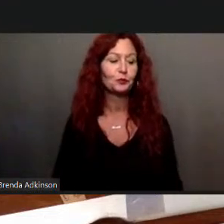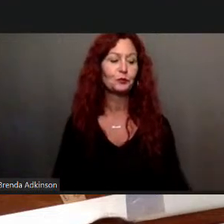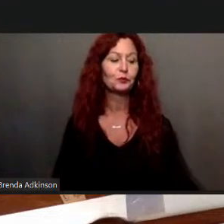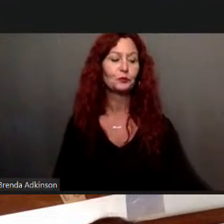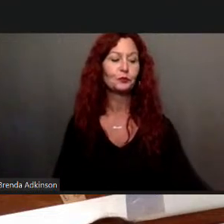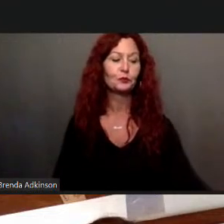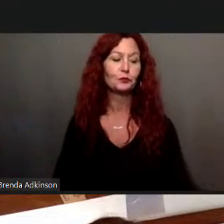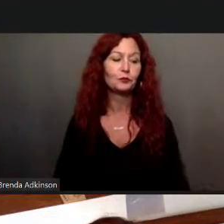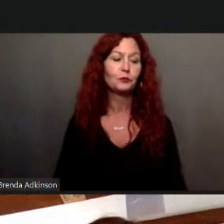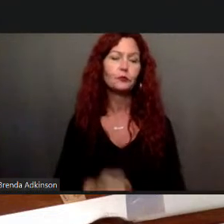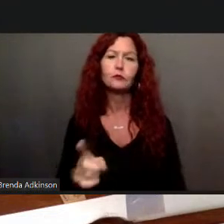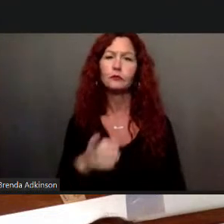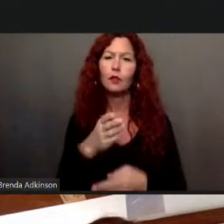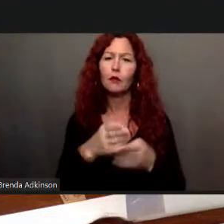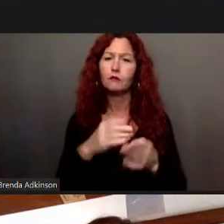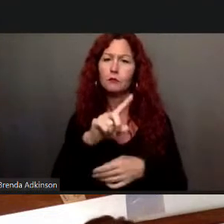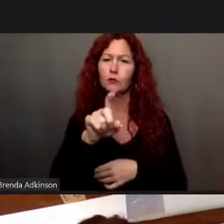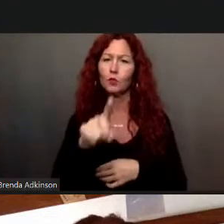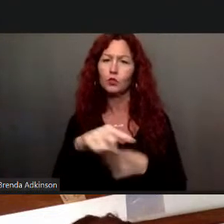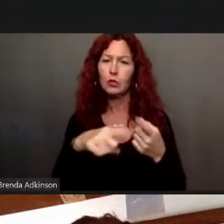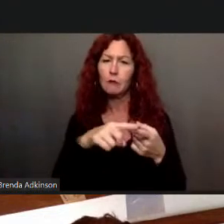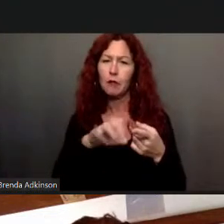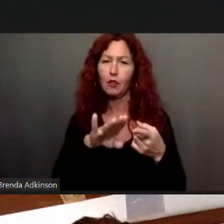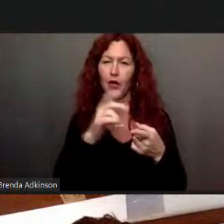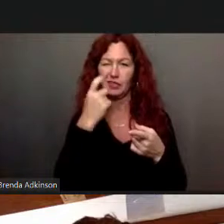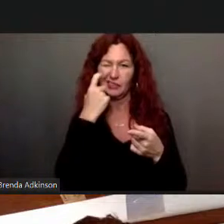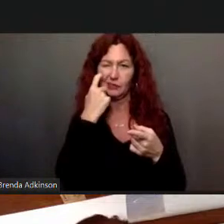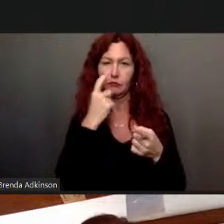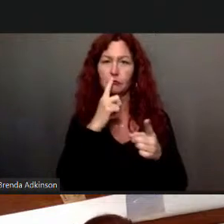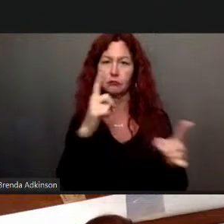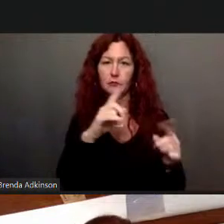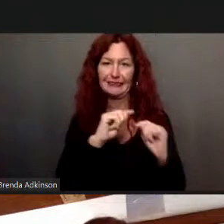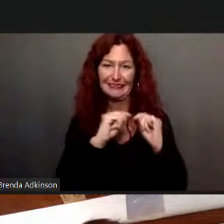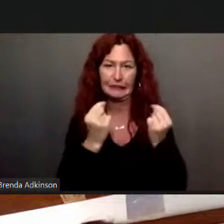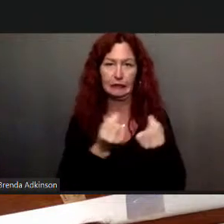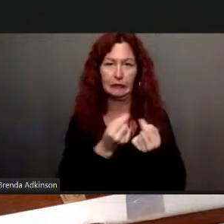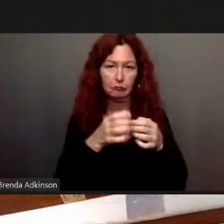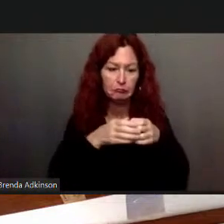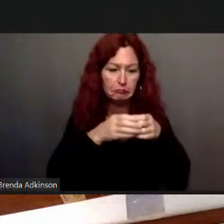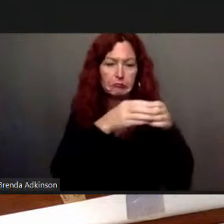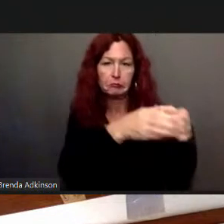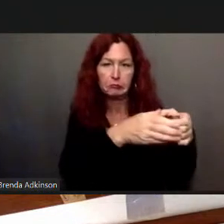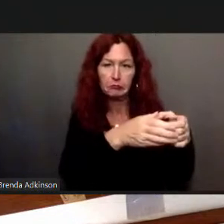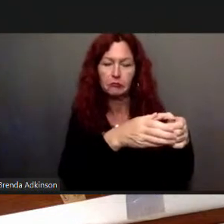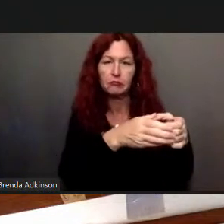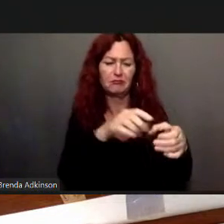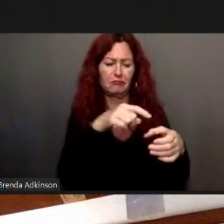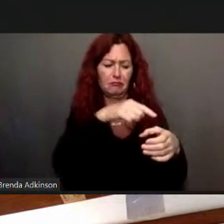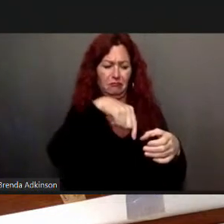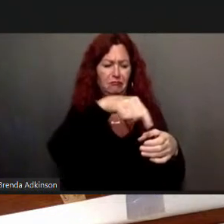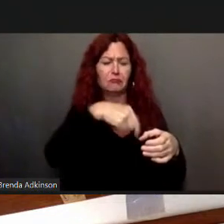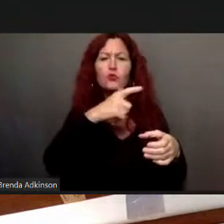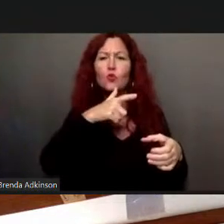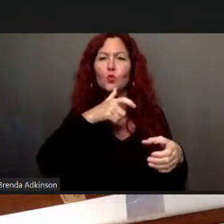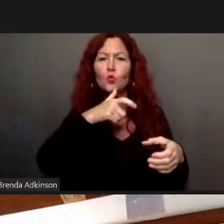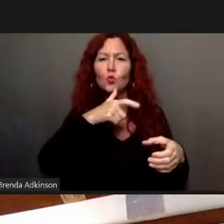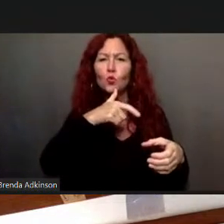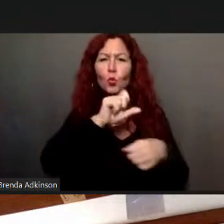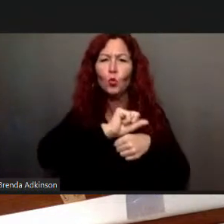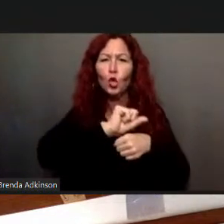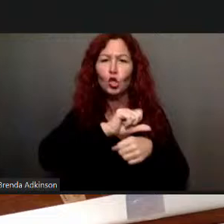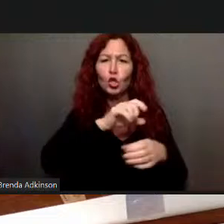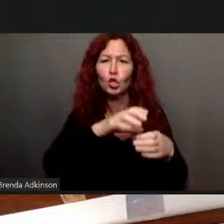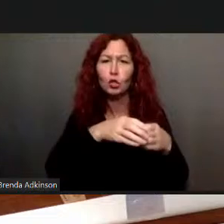to follow up about the surge teams and find out who exactly is making up these surge teams. Are these